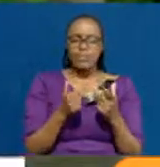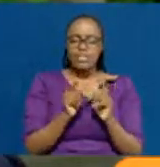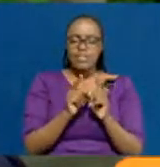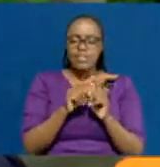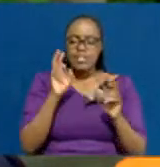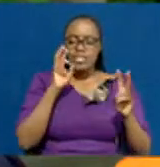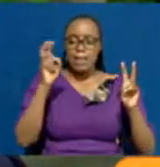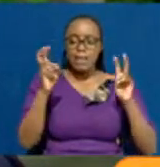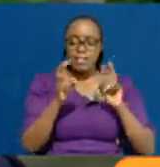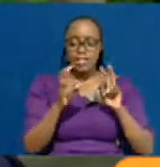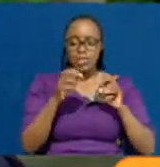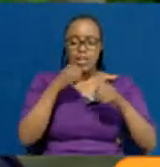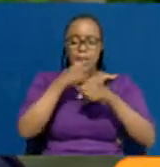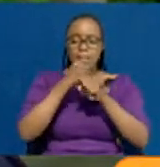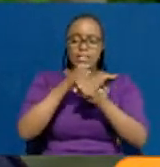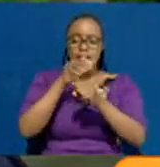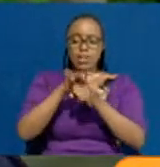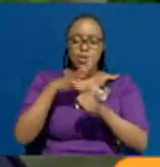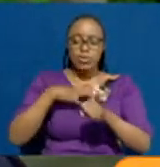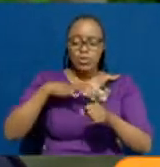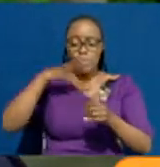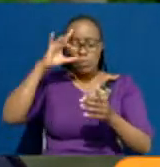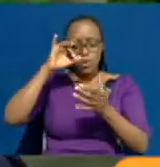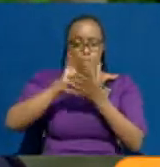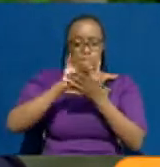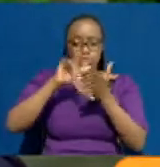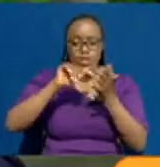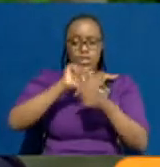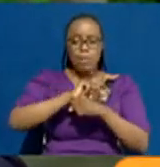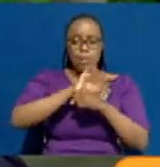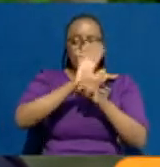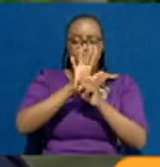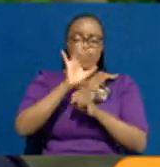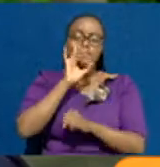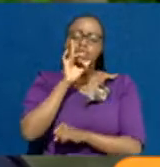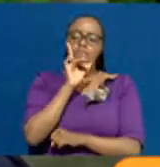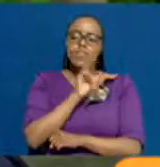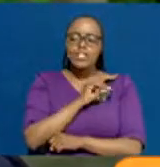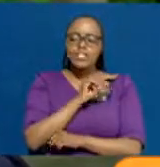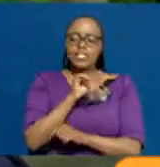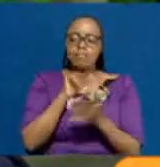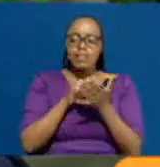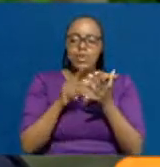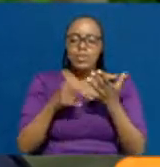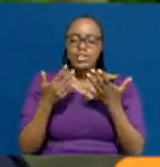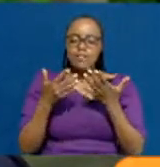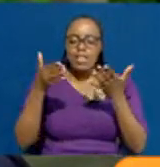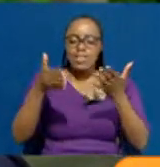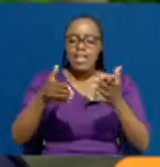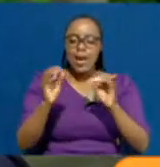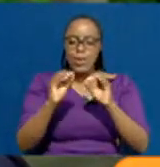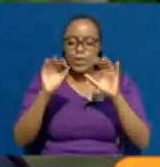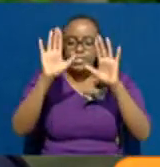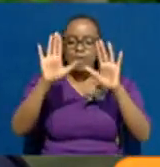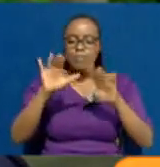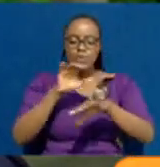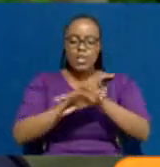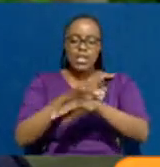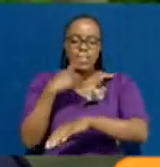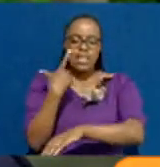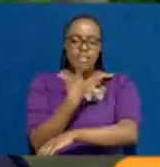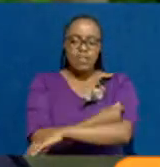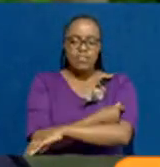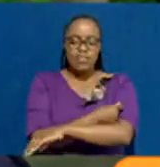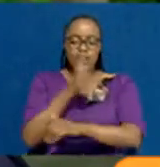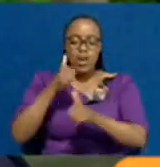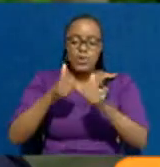of course, makes a lot of people believe we no longer have COVID, and therefore it's no longer important to get vaccinated,